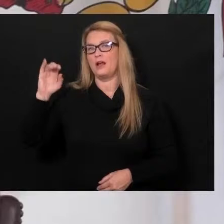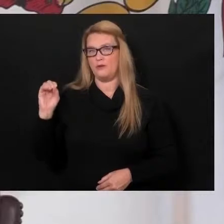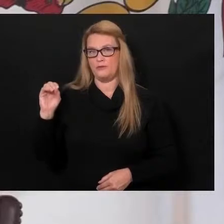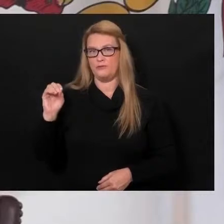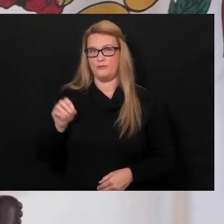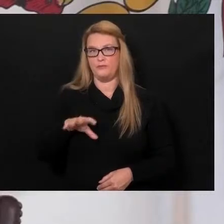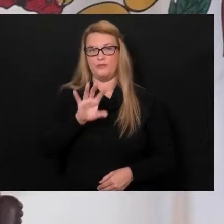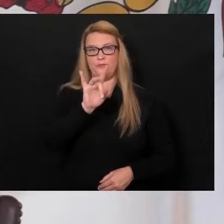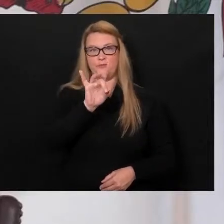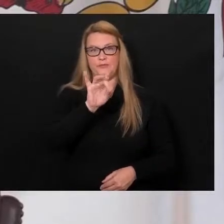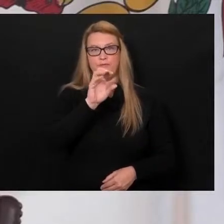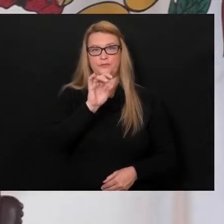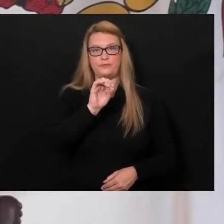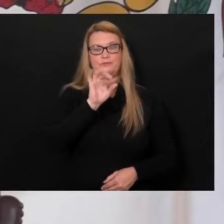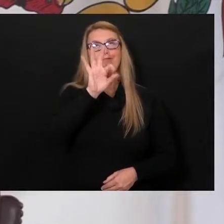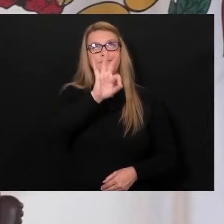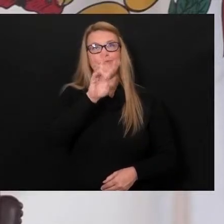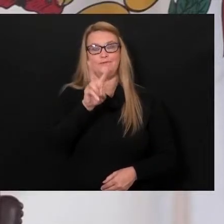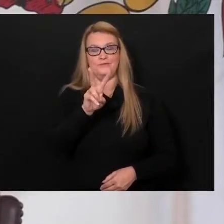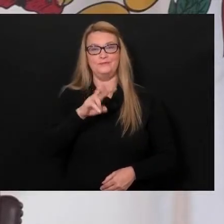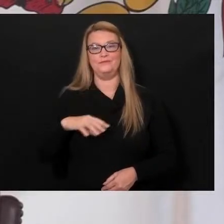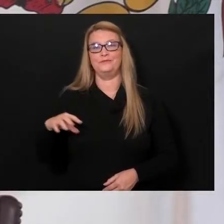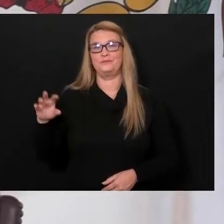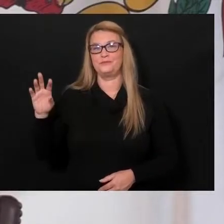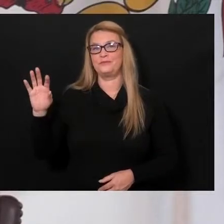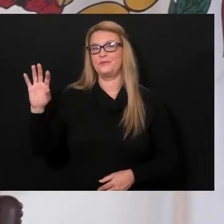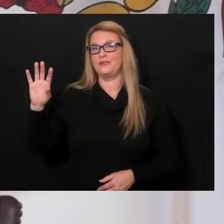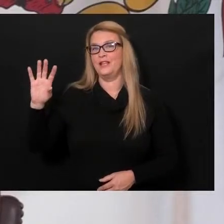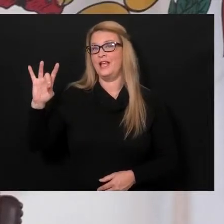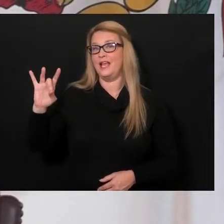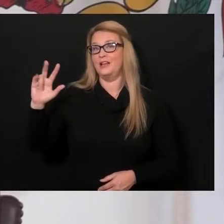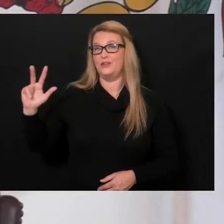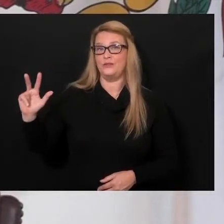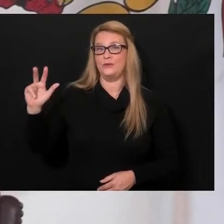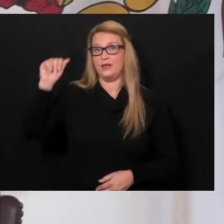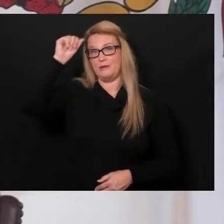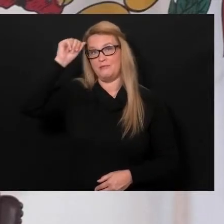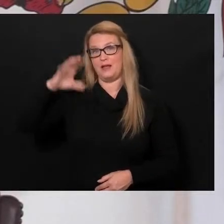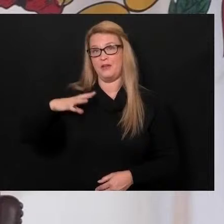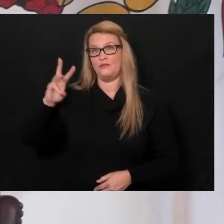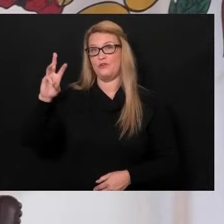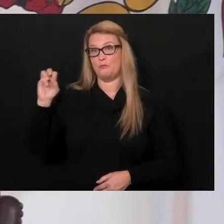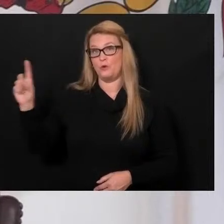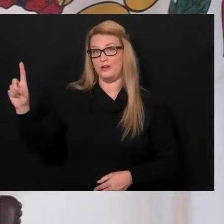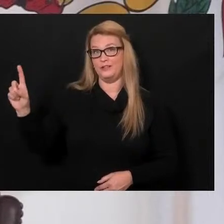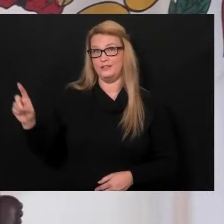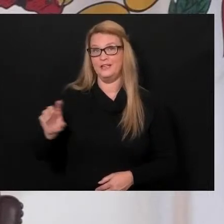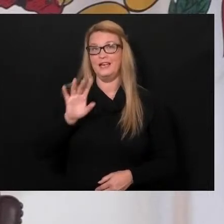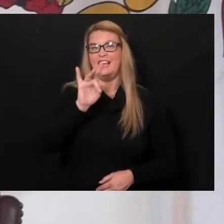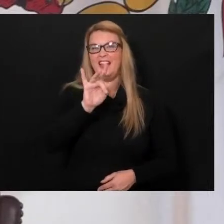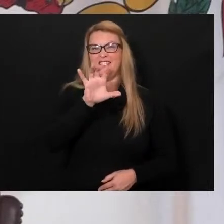Our 1,892nd death is an 83-year-old male from Wood County. Our